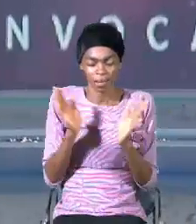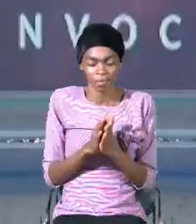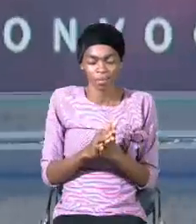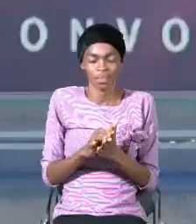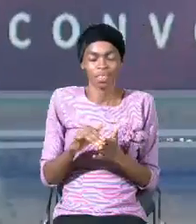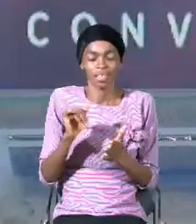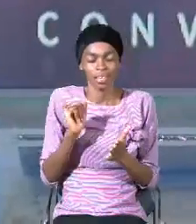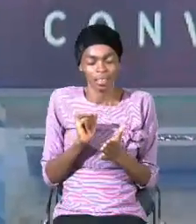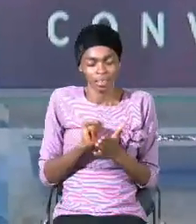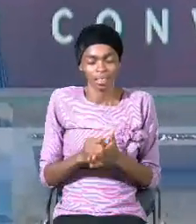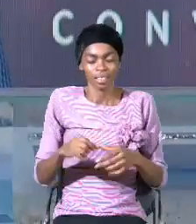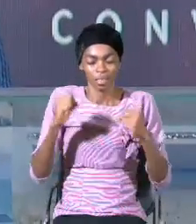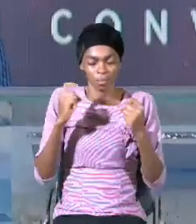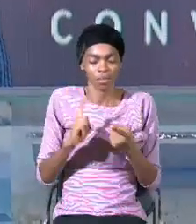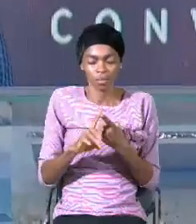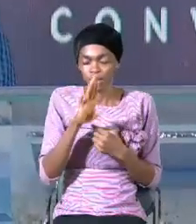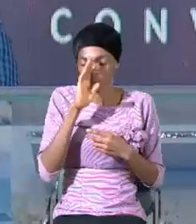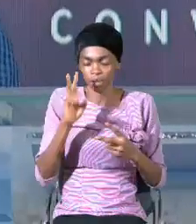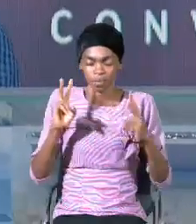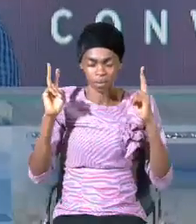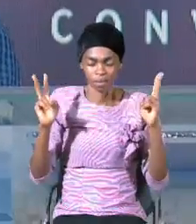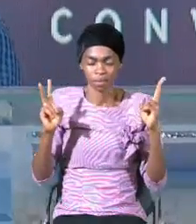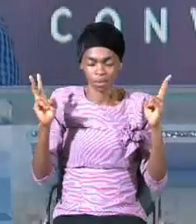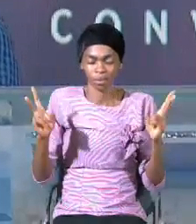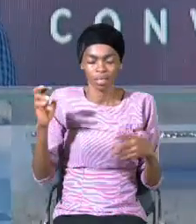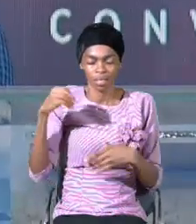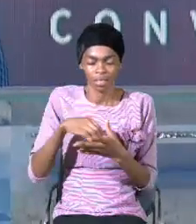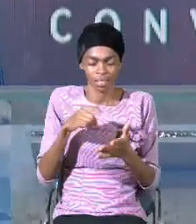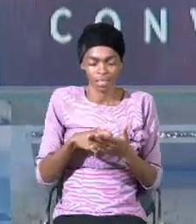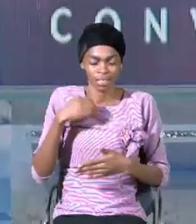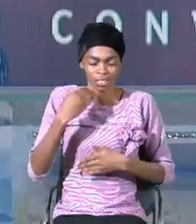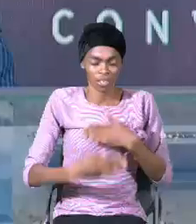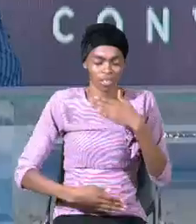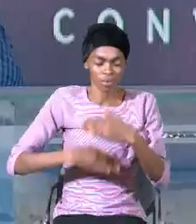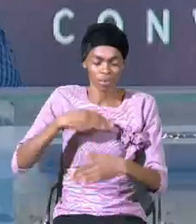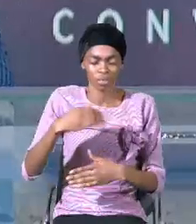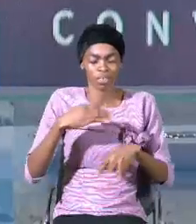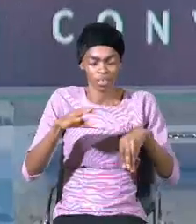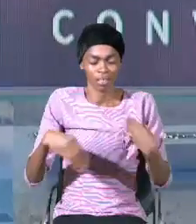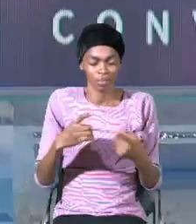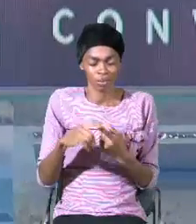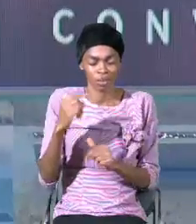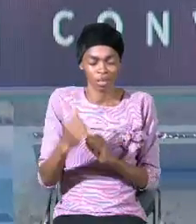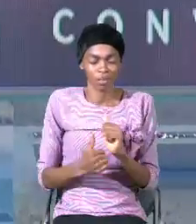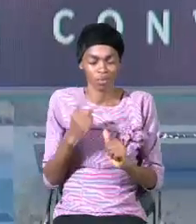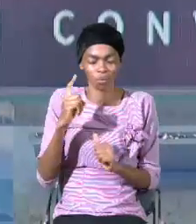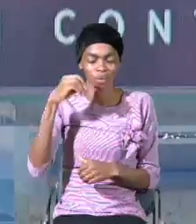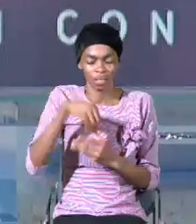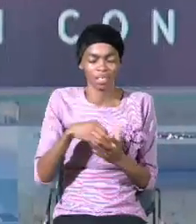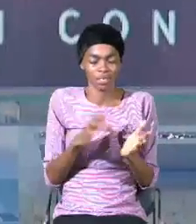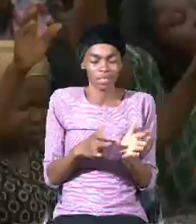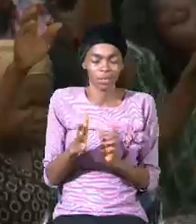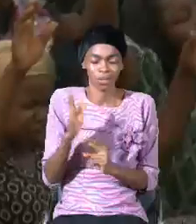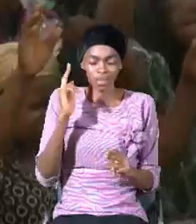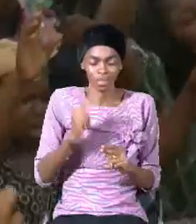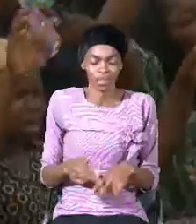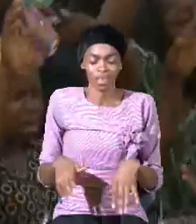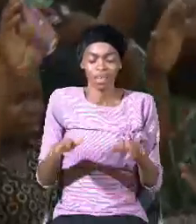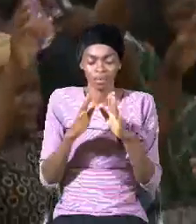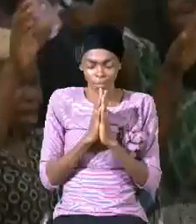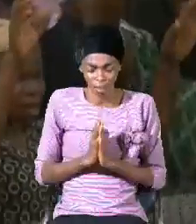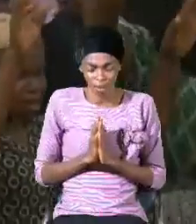power to be victorious in this generation give to everyone in Jesus'